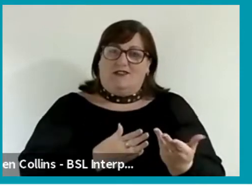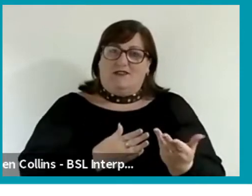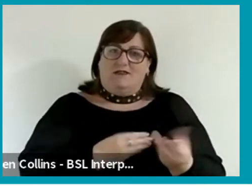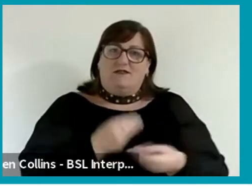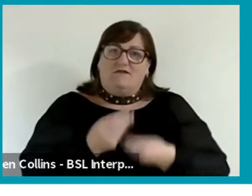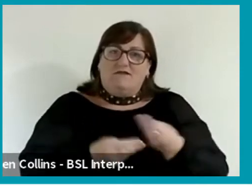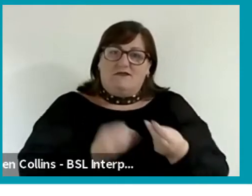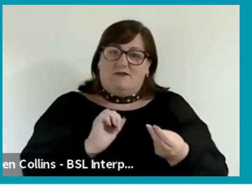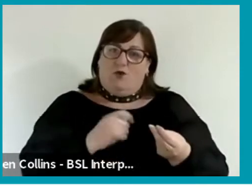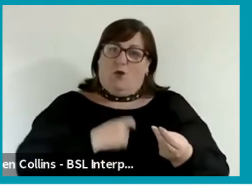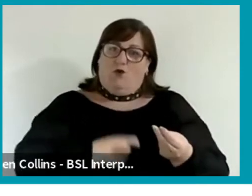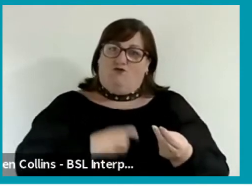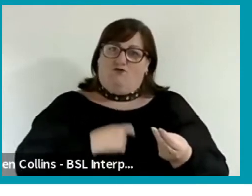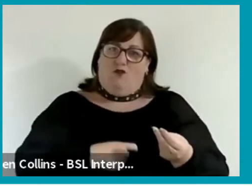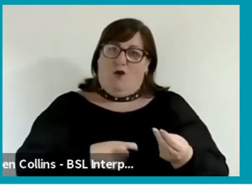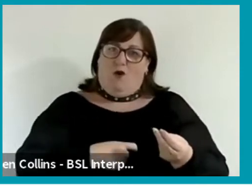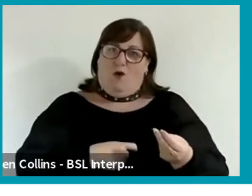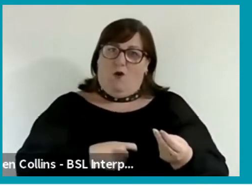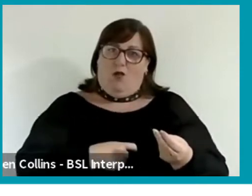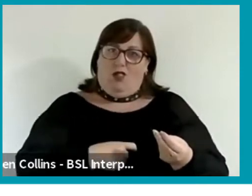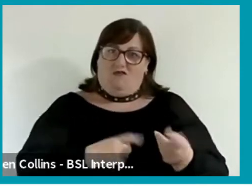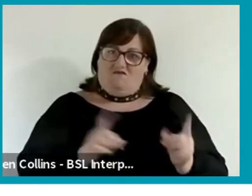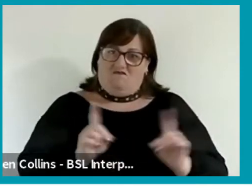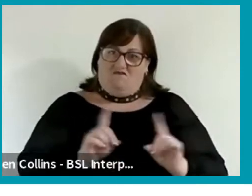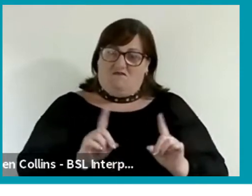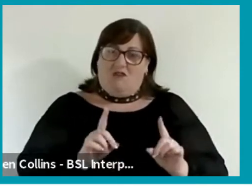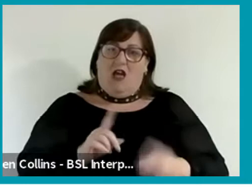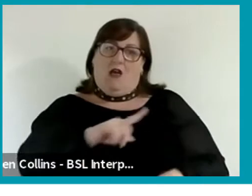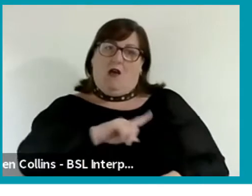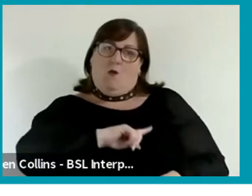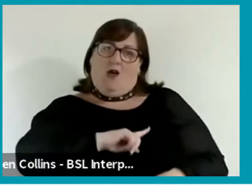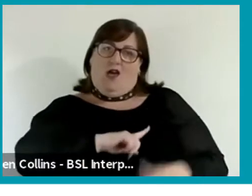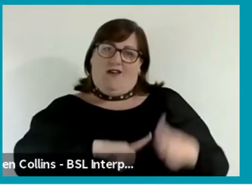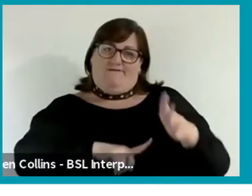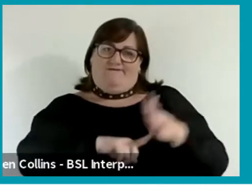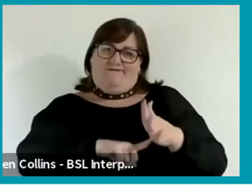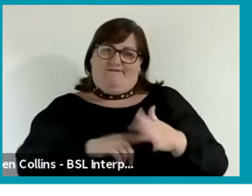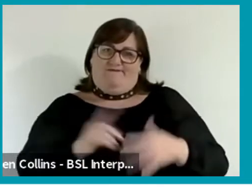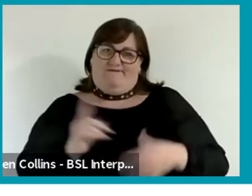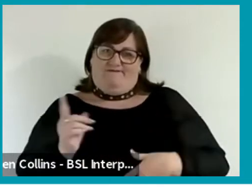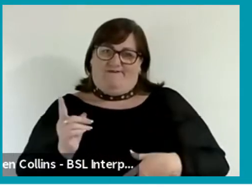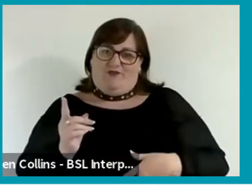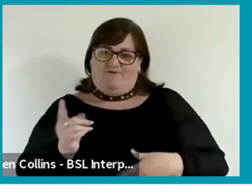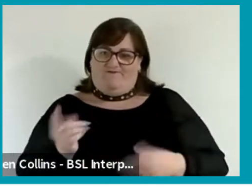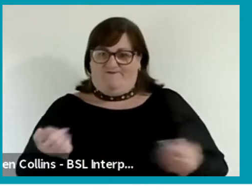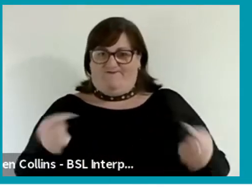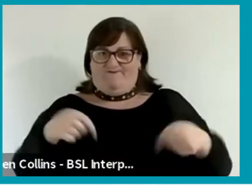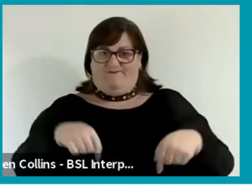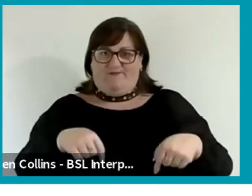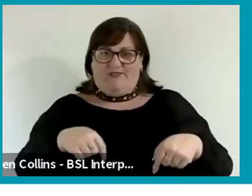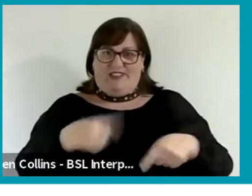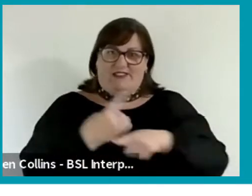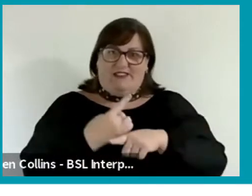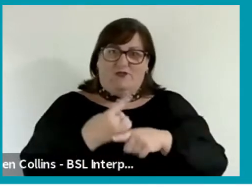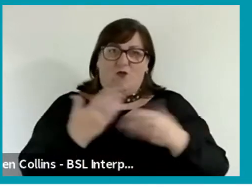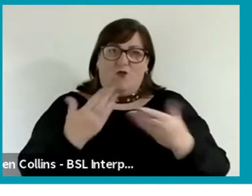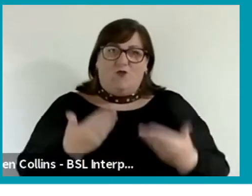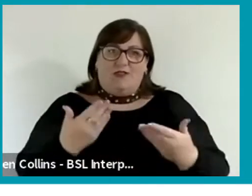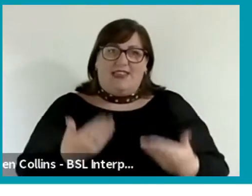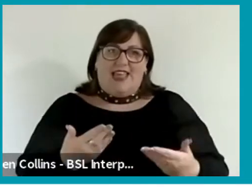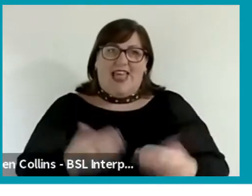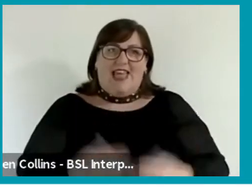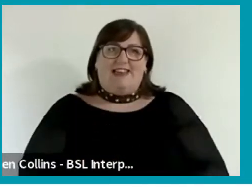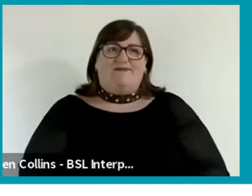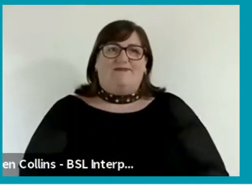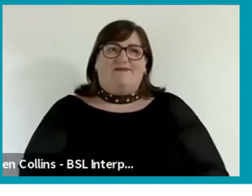today. So shall we start with Faizah? Yeah, hello. Hi, thanks, Rosa. My name